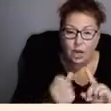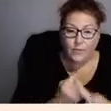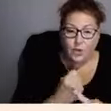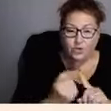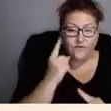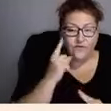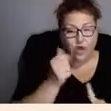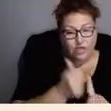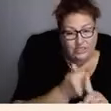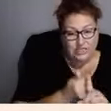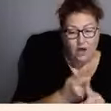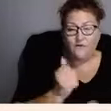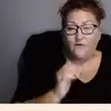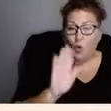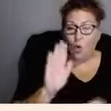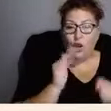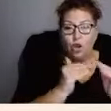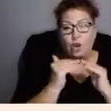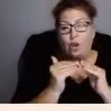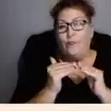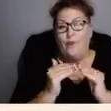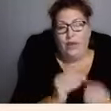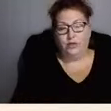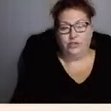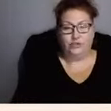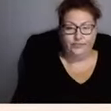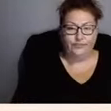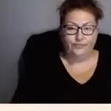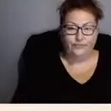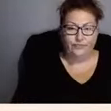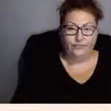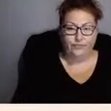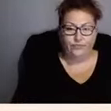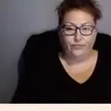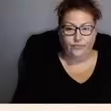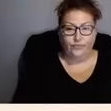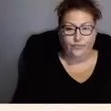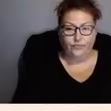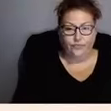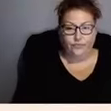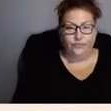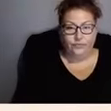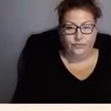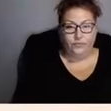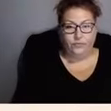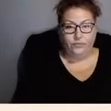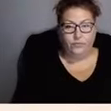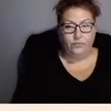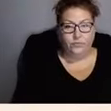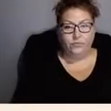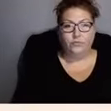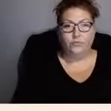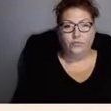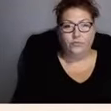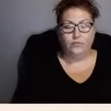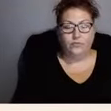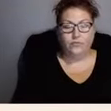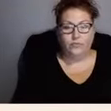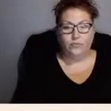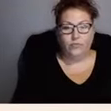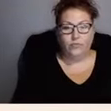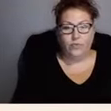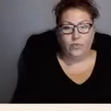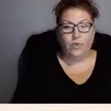for yourself or your peers with disabilities. And share this